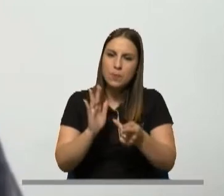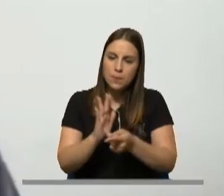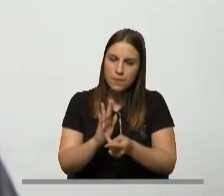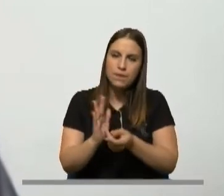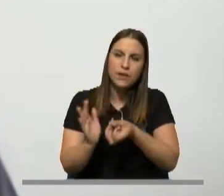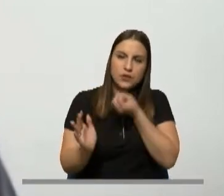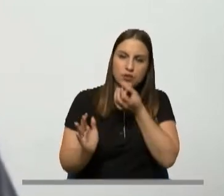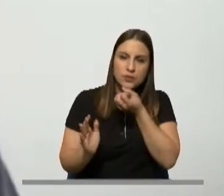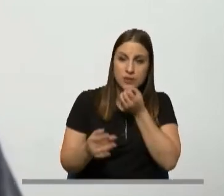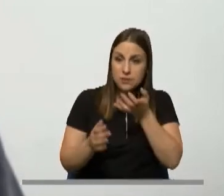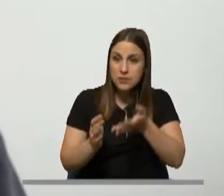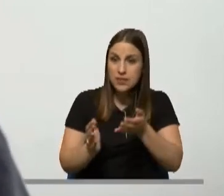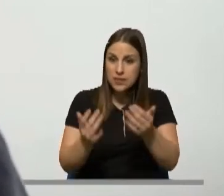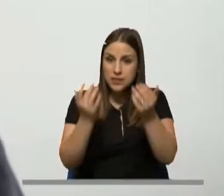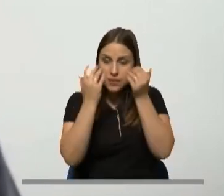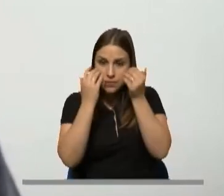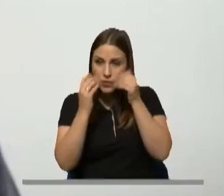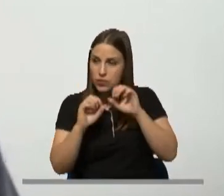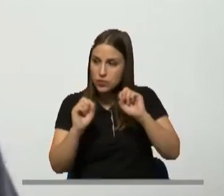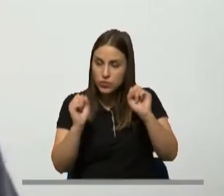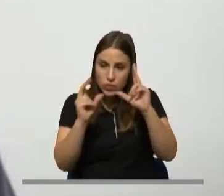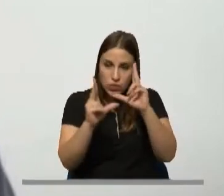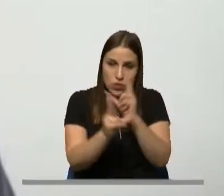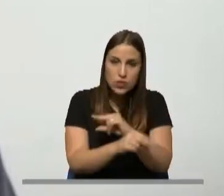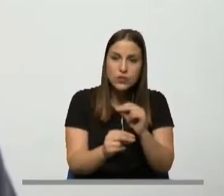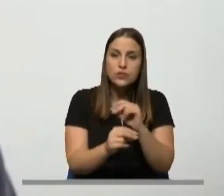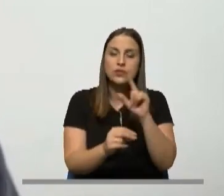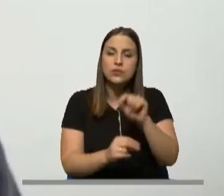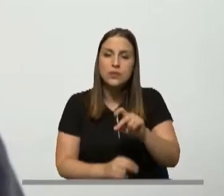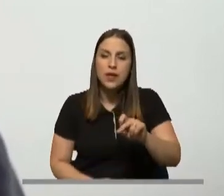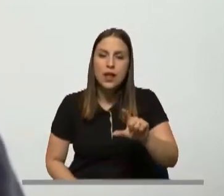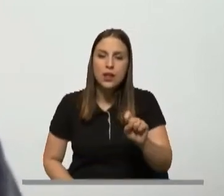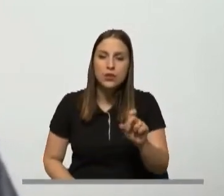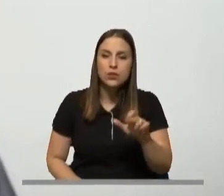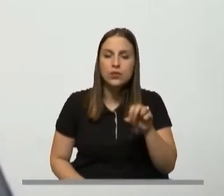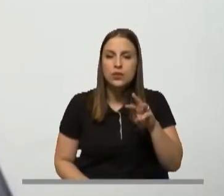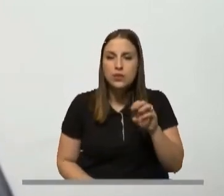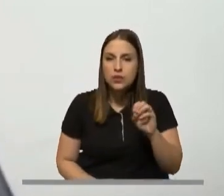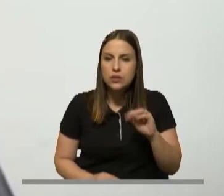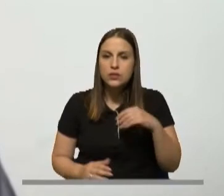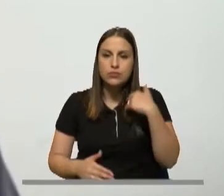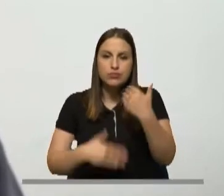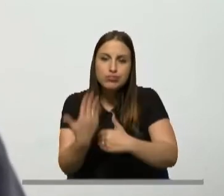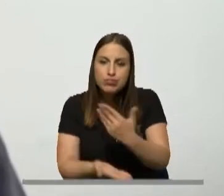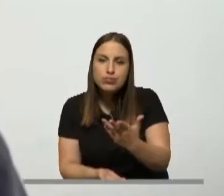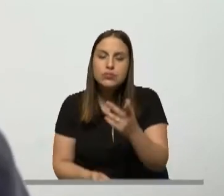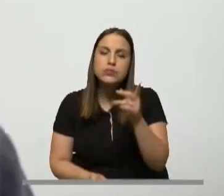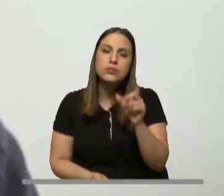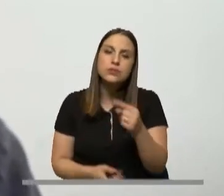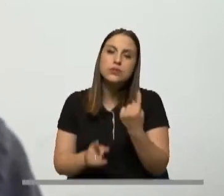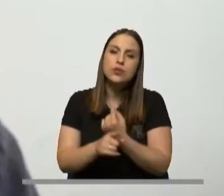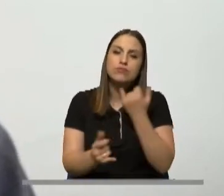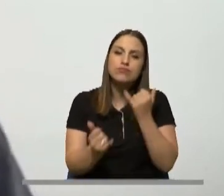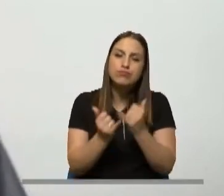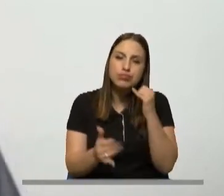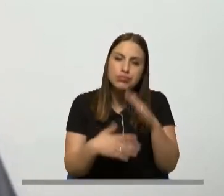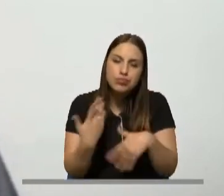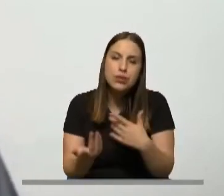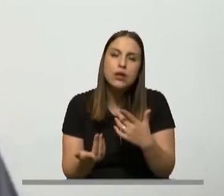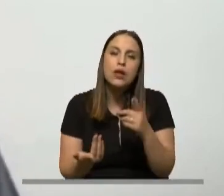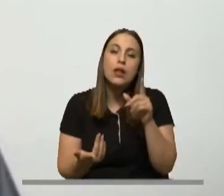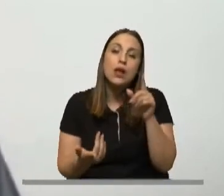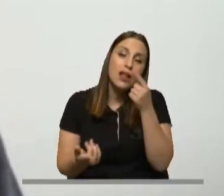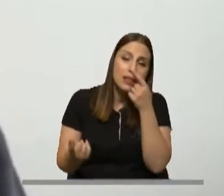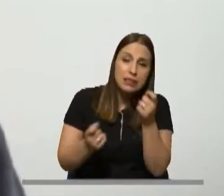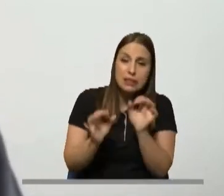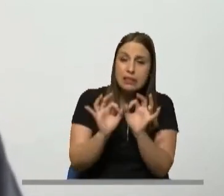validity of data, the biases of algorithms, the usefulness of automation, in a similar